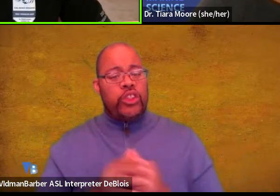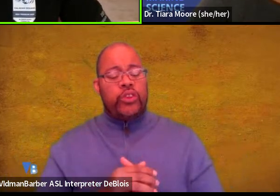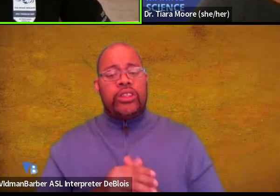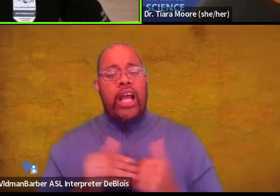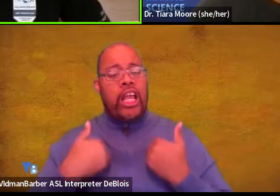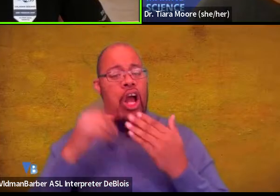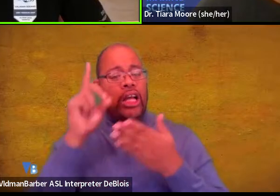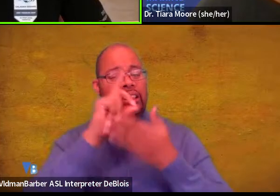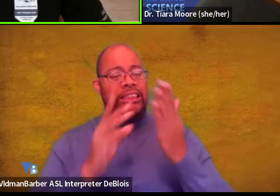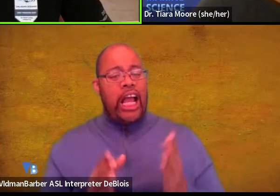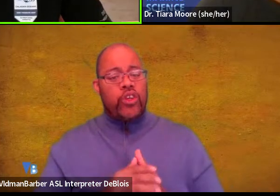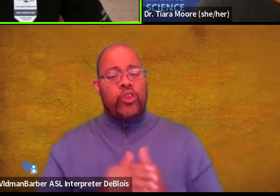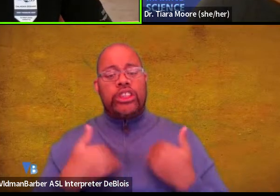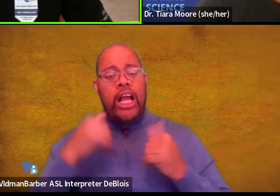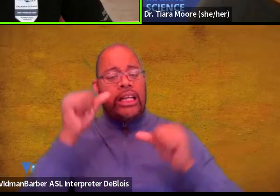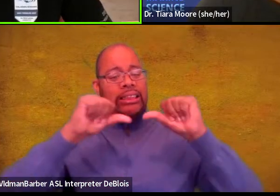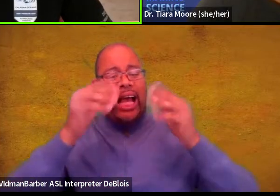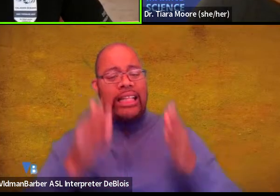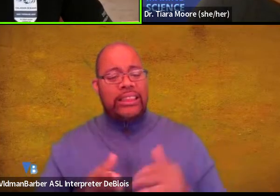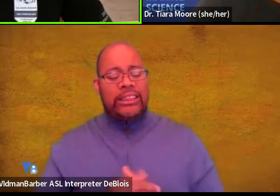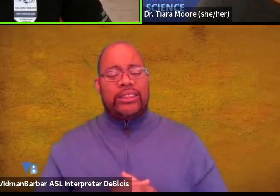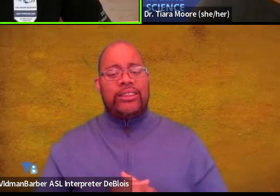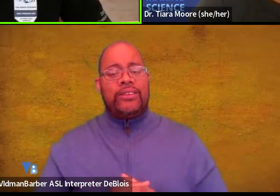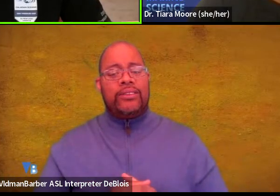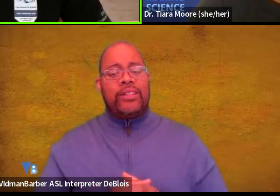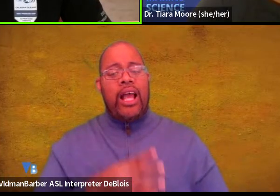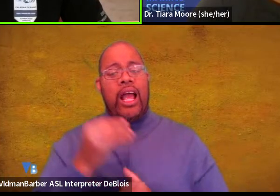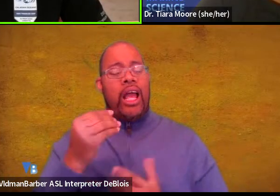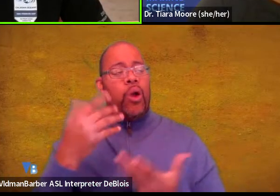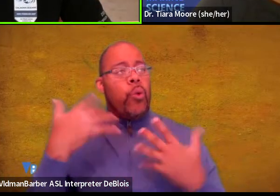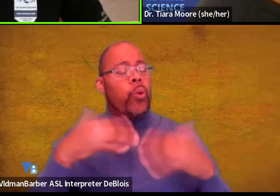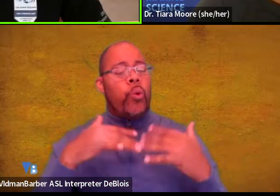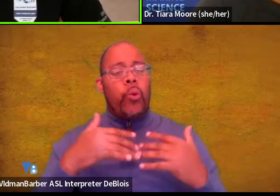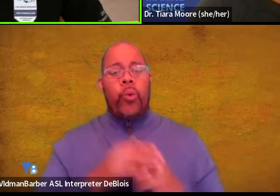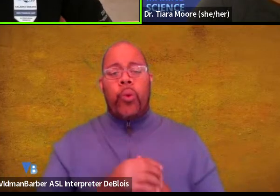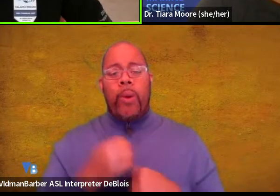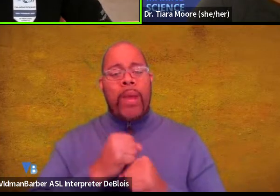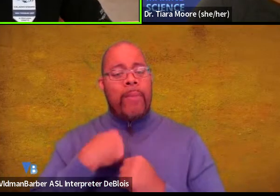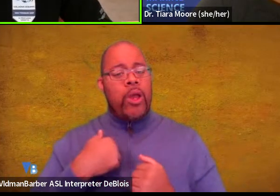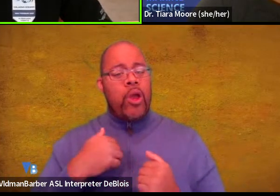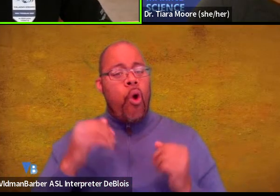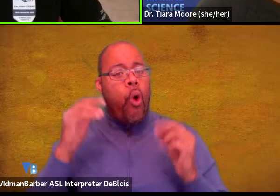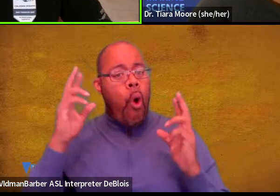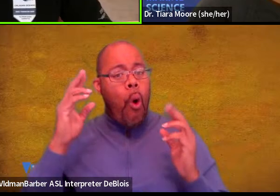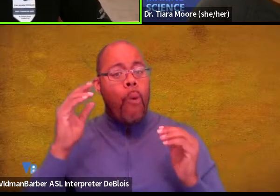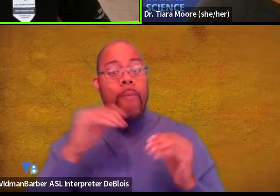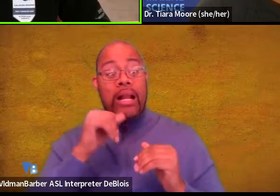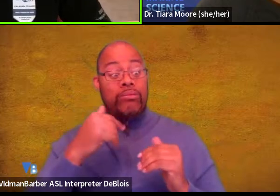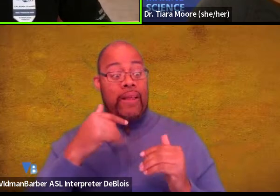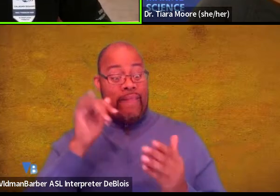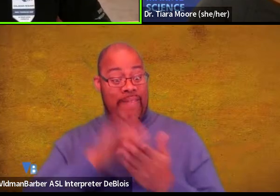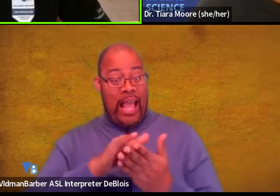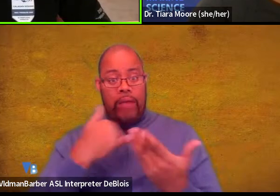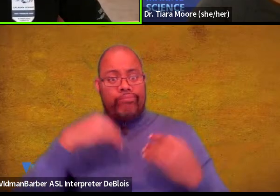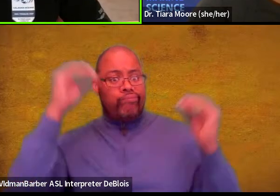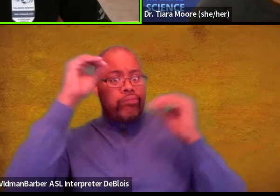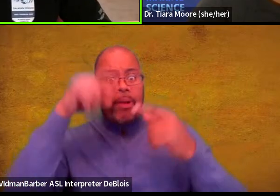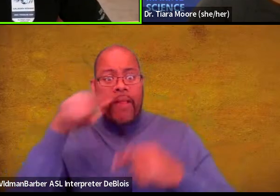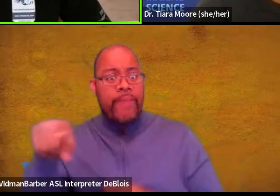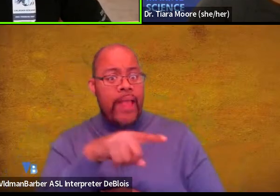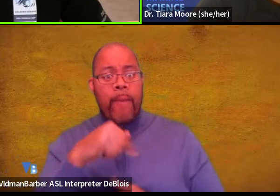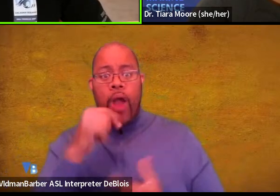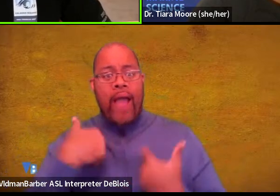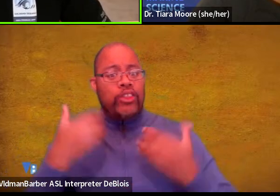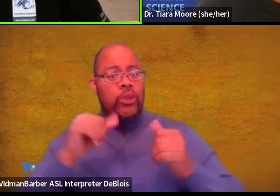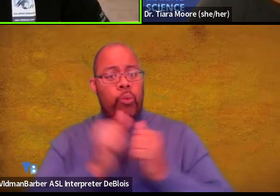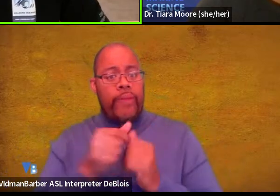young designers, young scientists, and boy, it just gave me hope. But I wouldn't have known anything about them. I wouldn't have had a chance